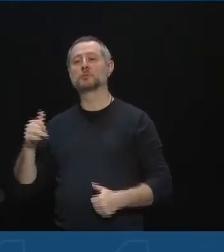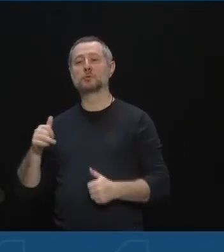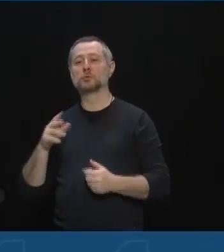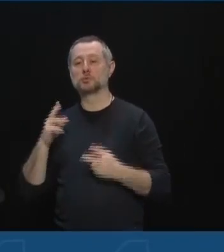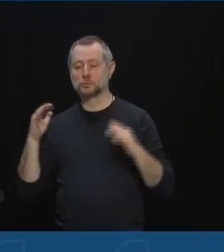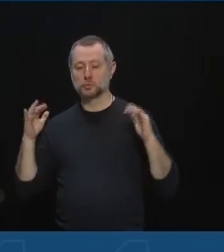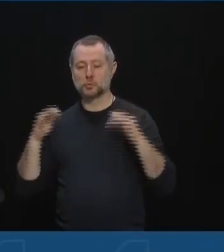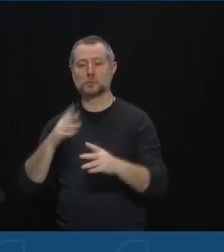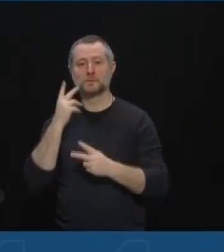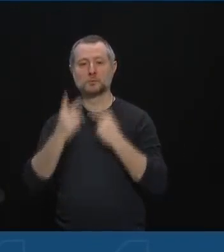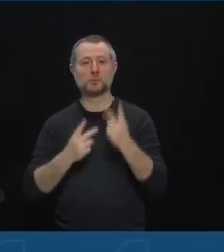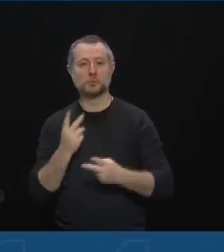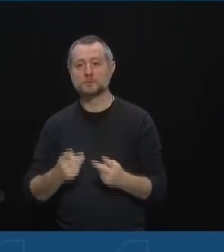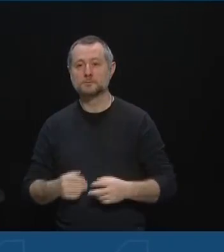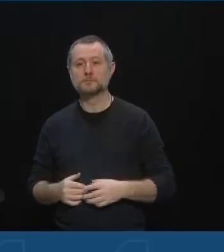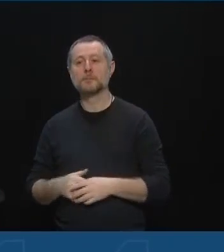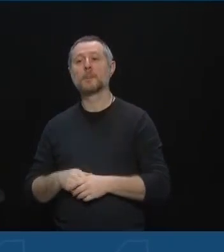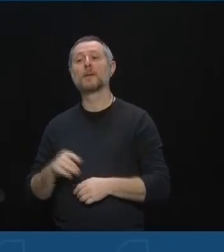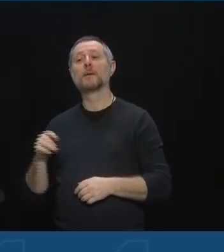the Red Wings draw more than